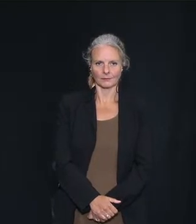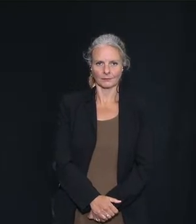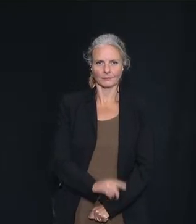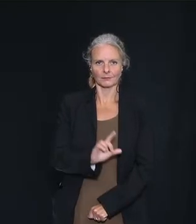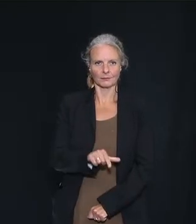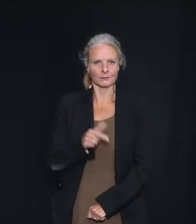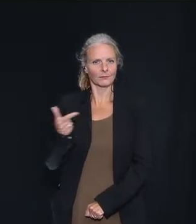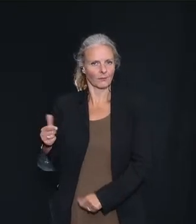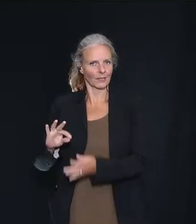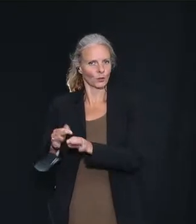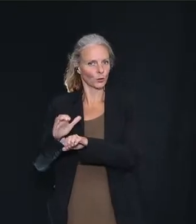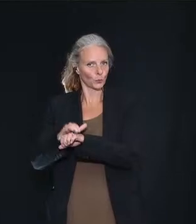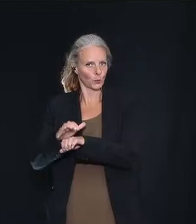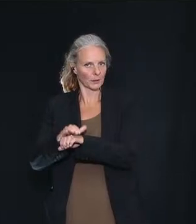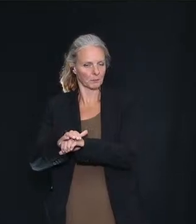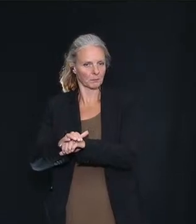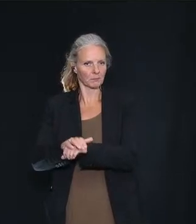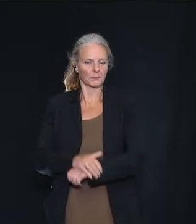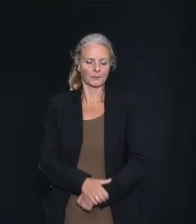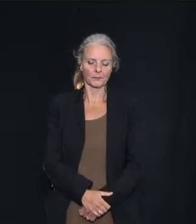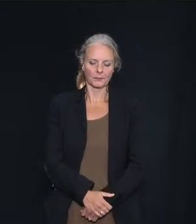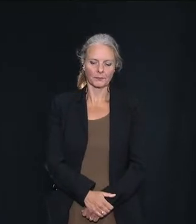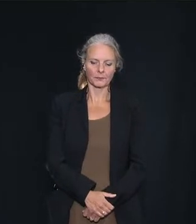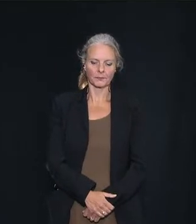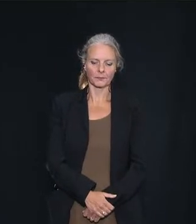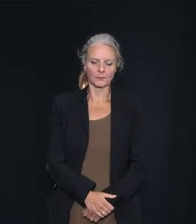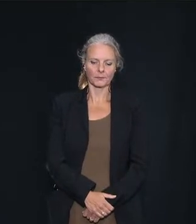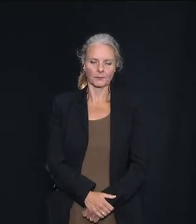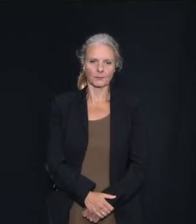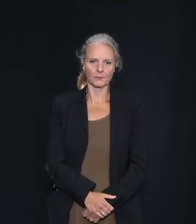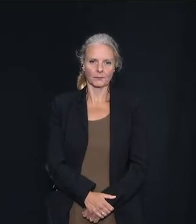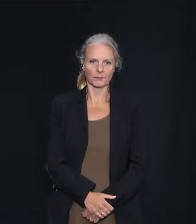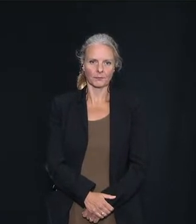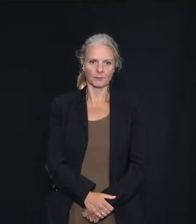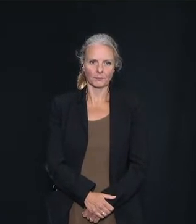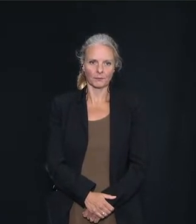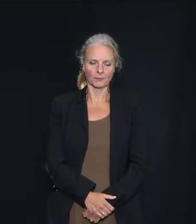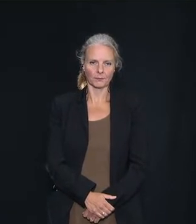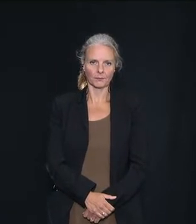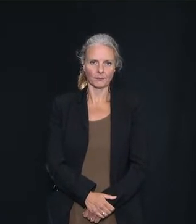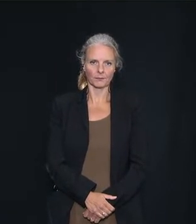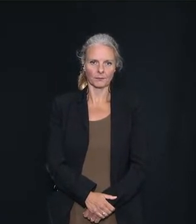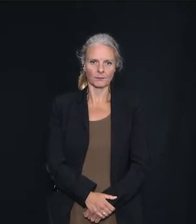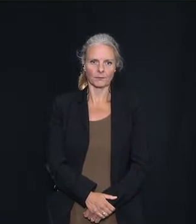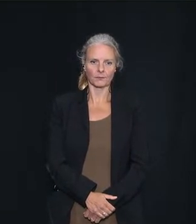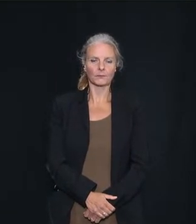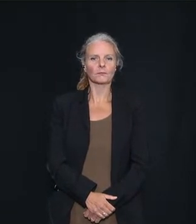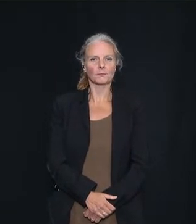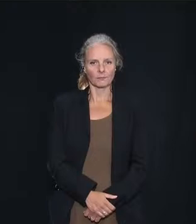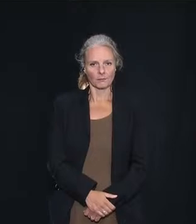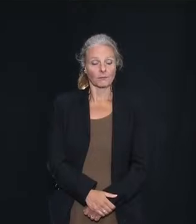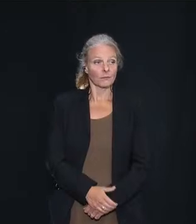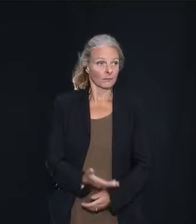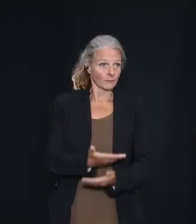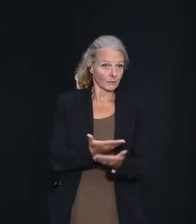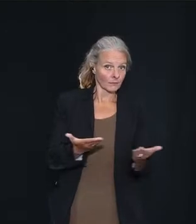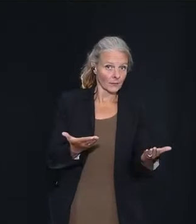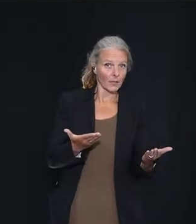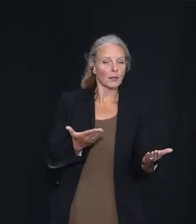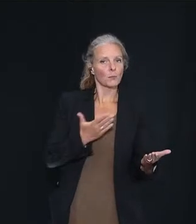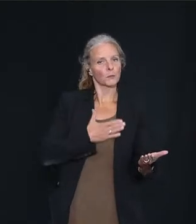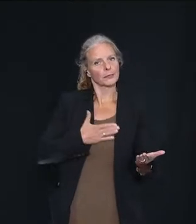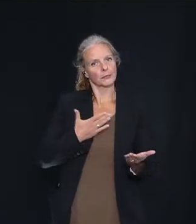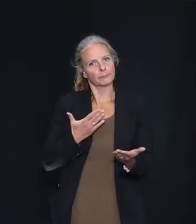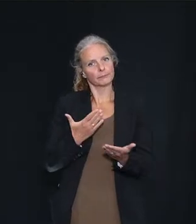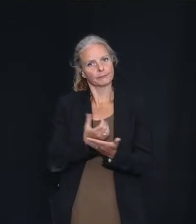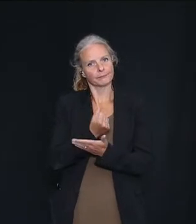I'd just like to ask everybody to remember our people that